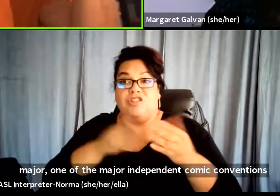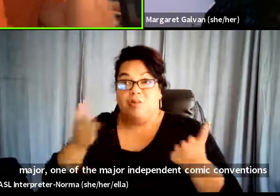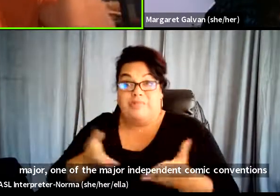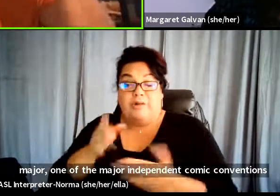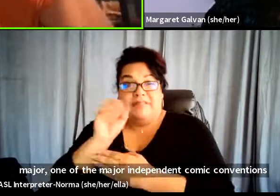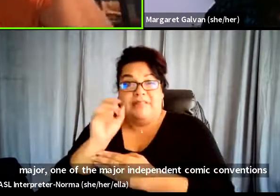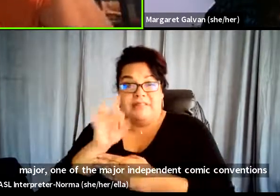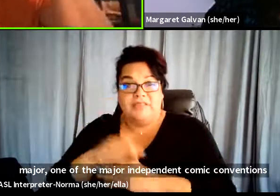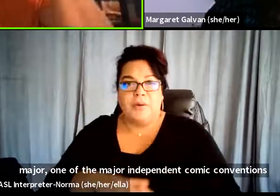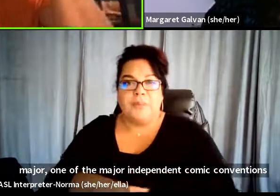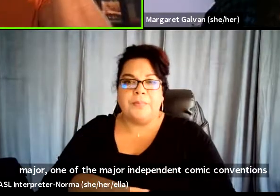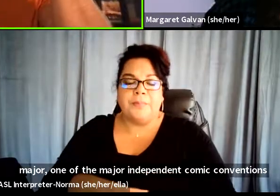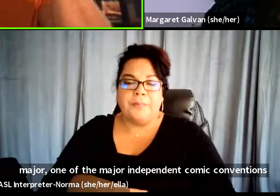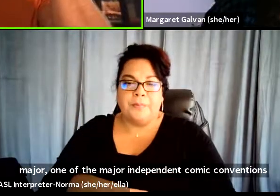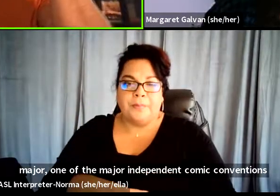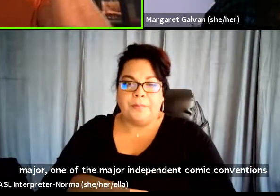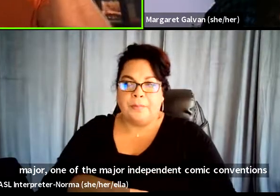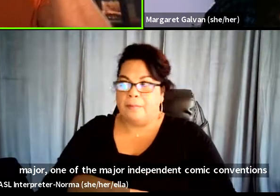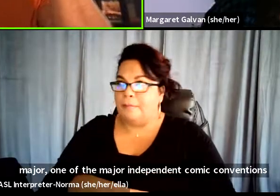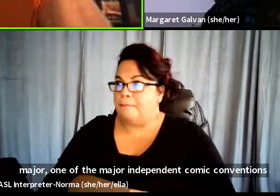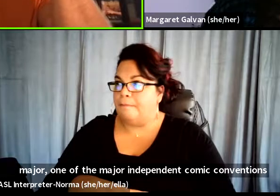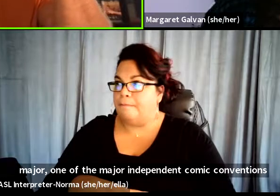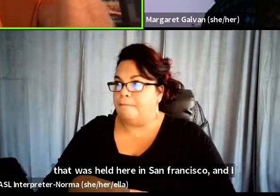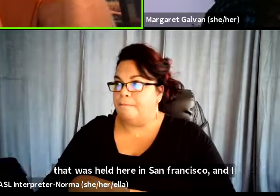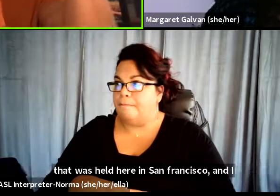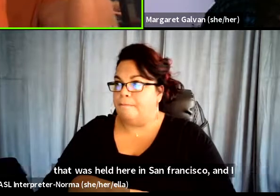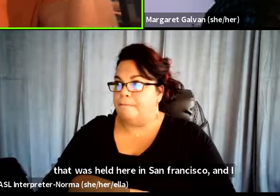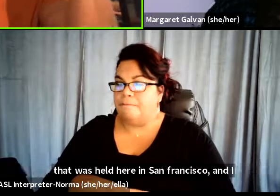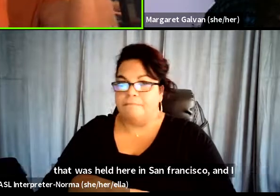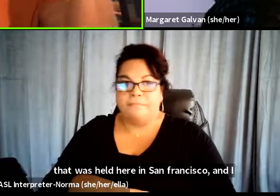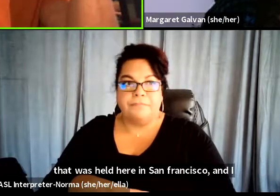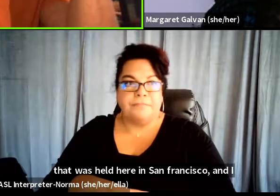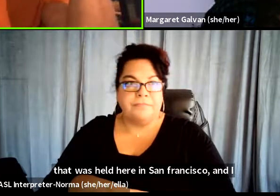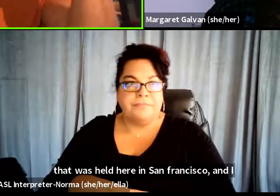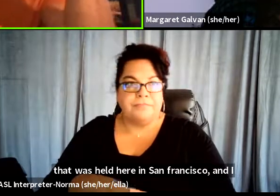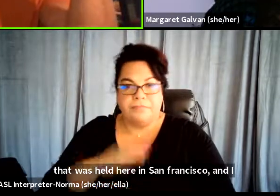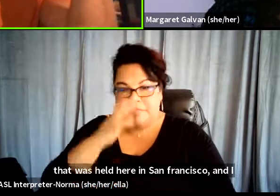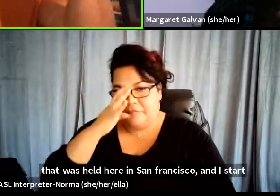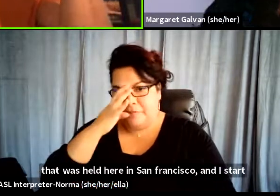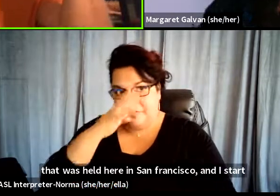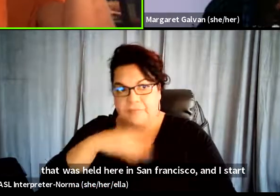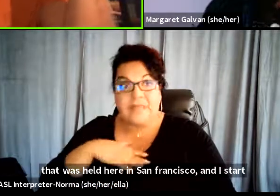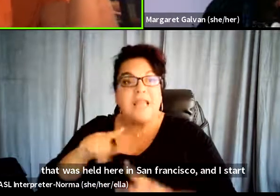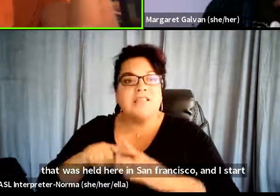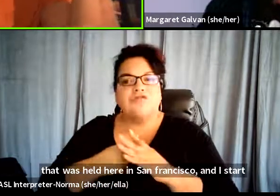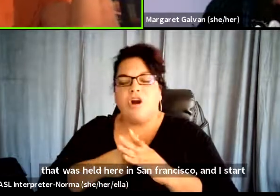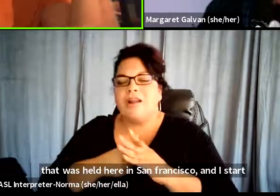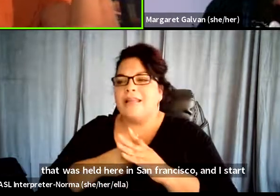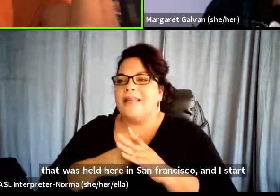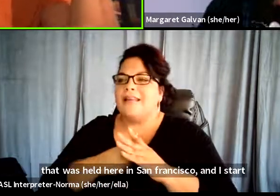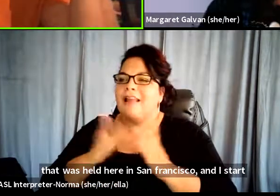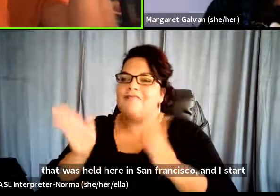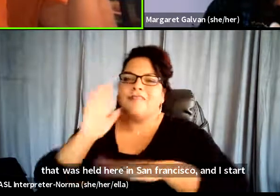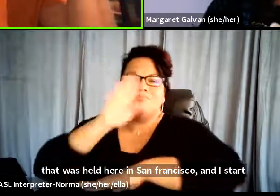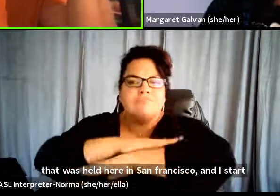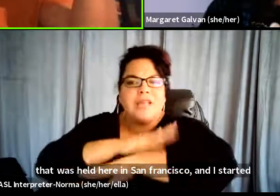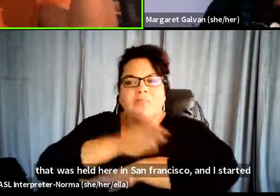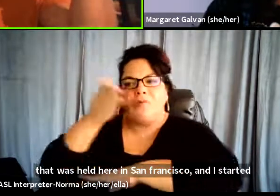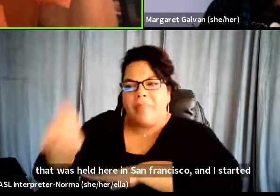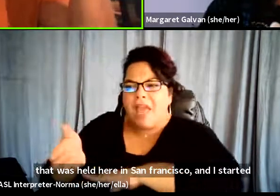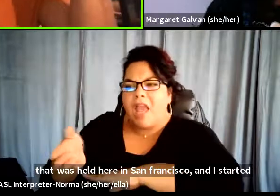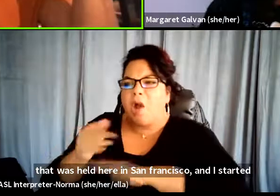And I started tabling there. And then in